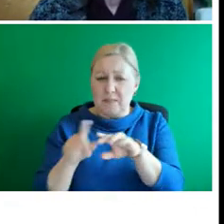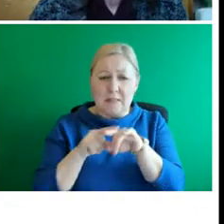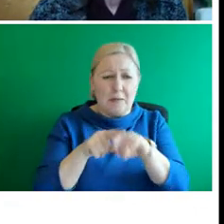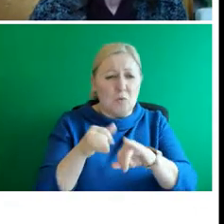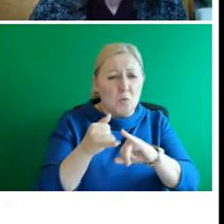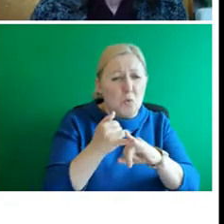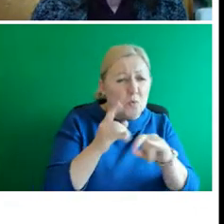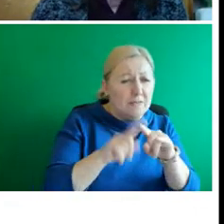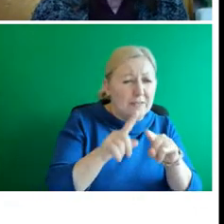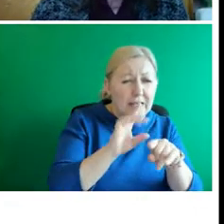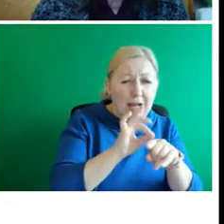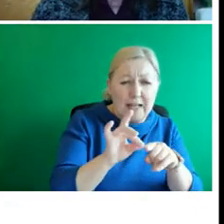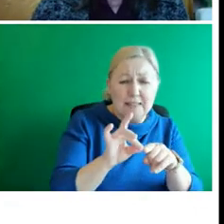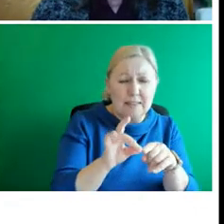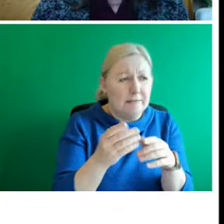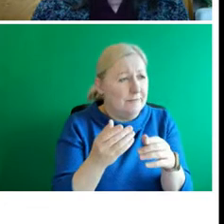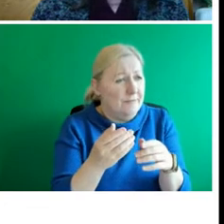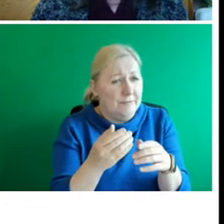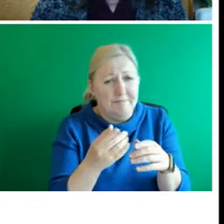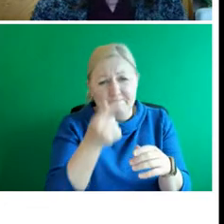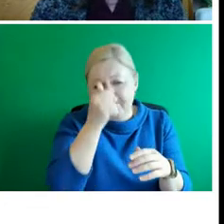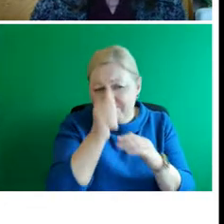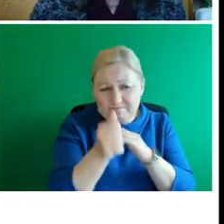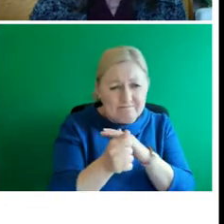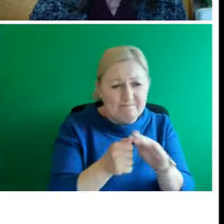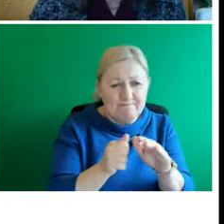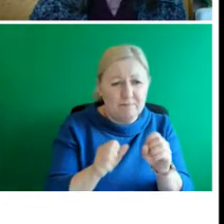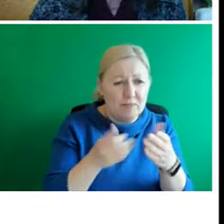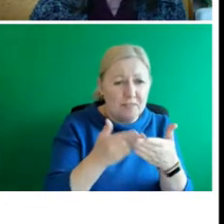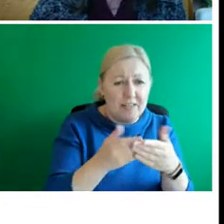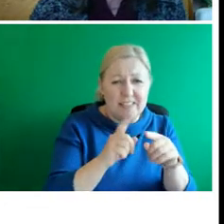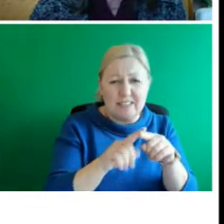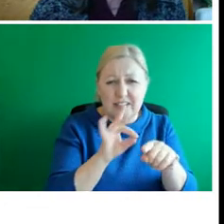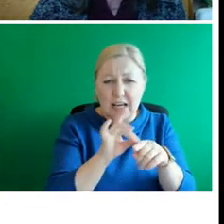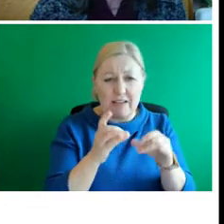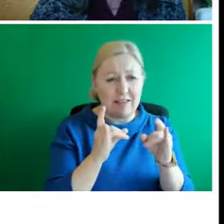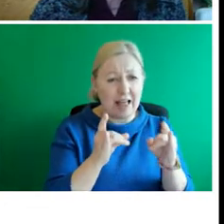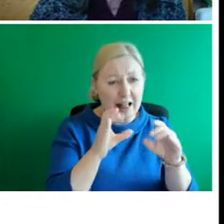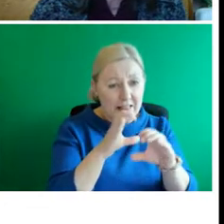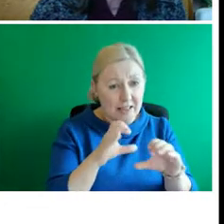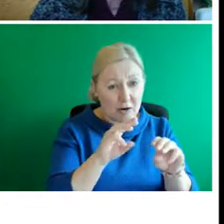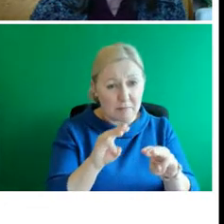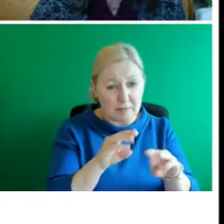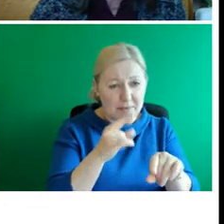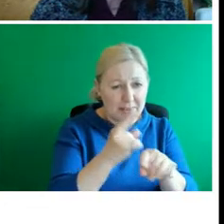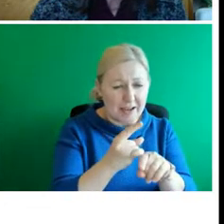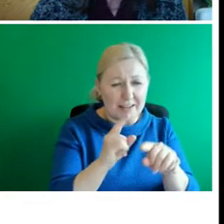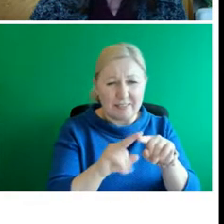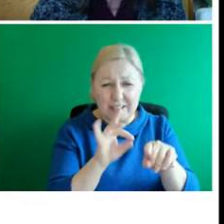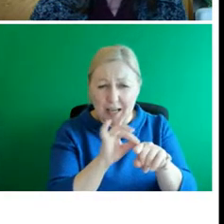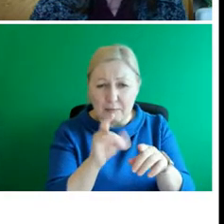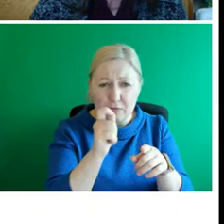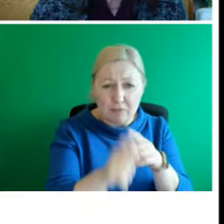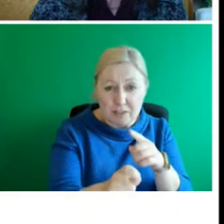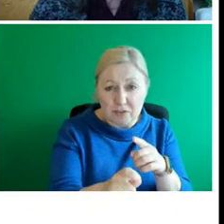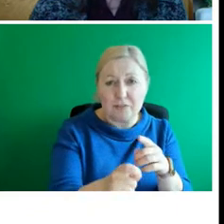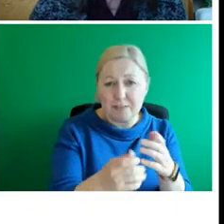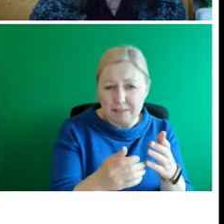different resources in their communities. So looking now at interprofessional care,